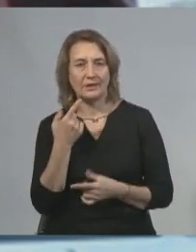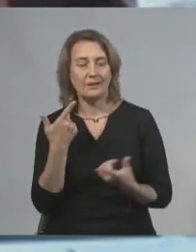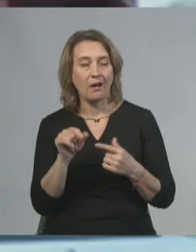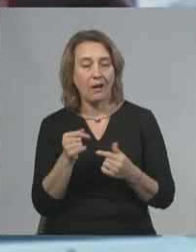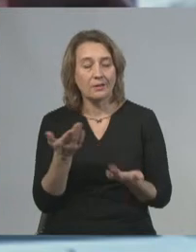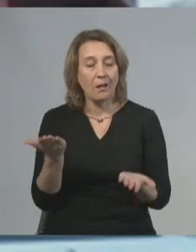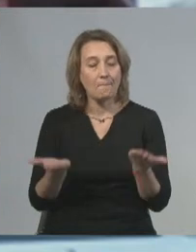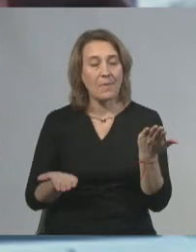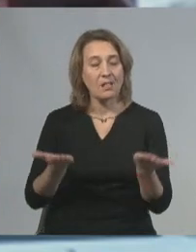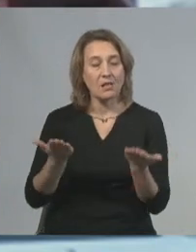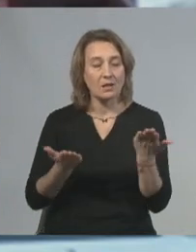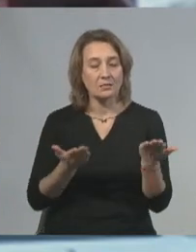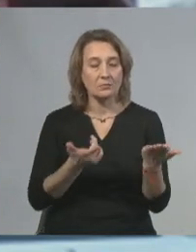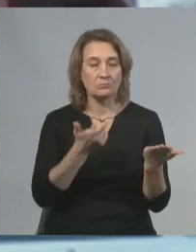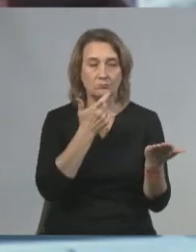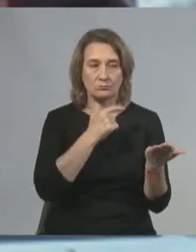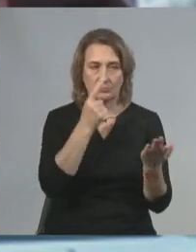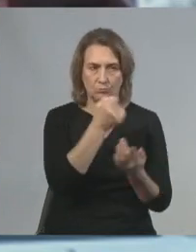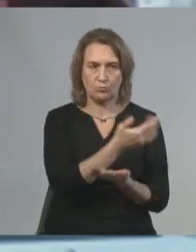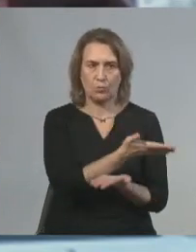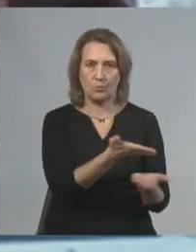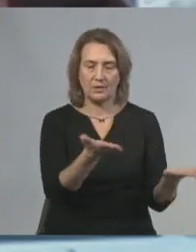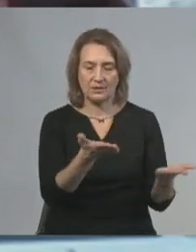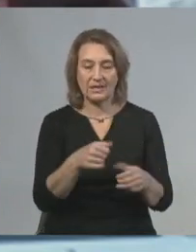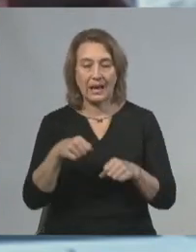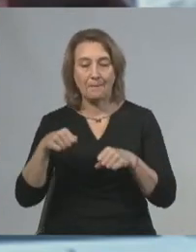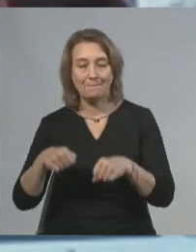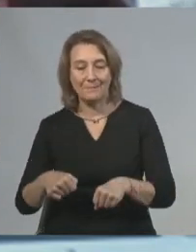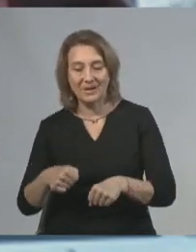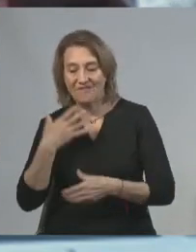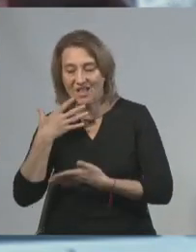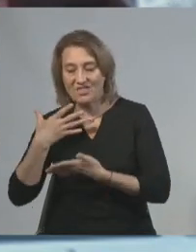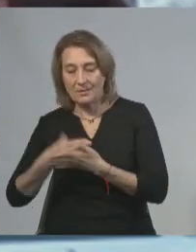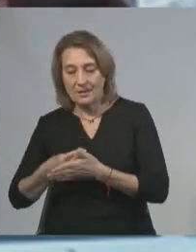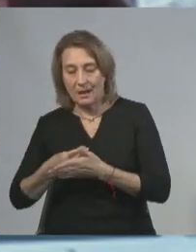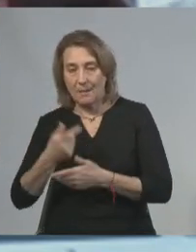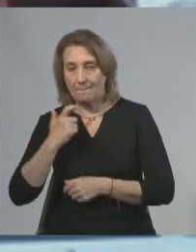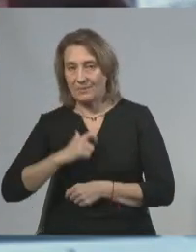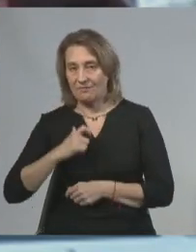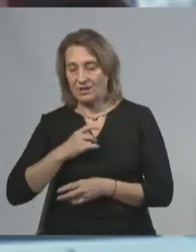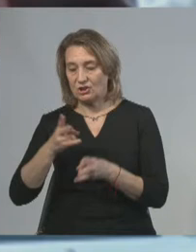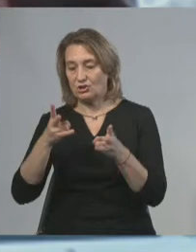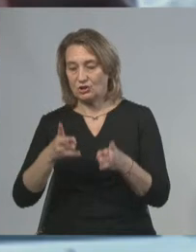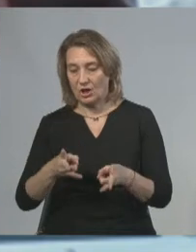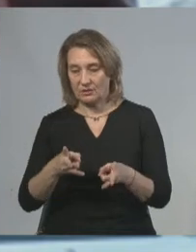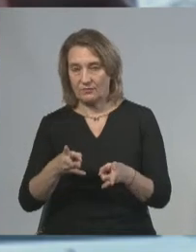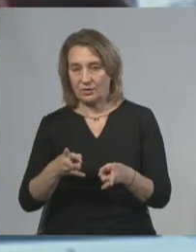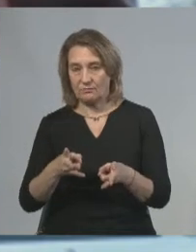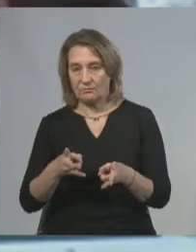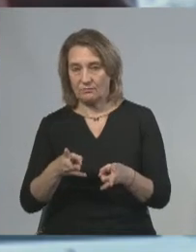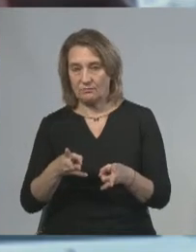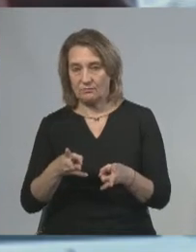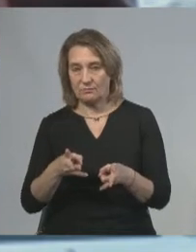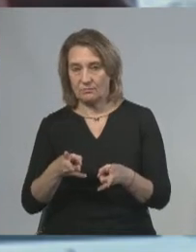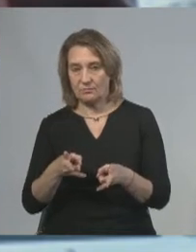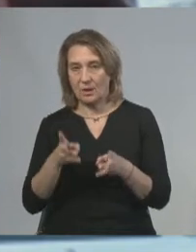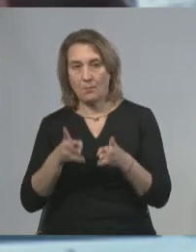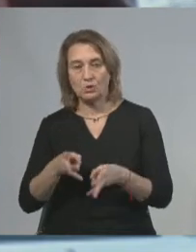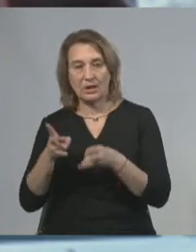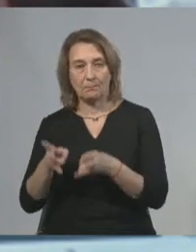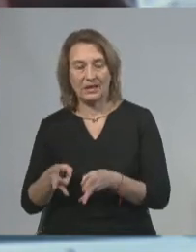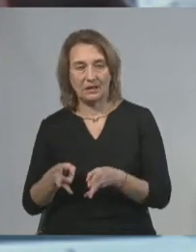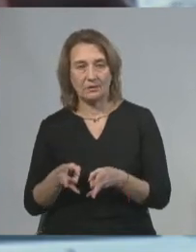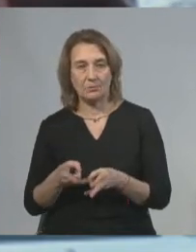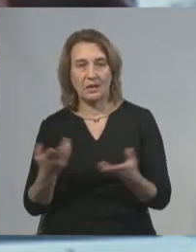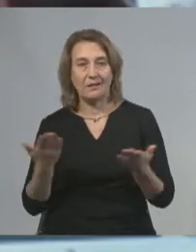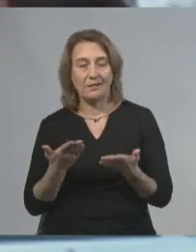tell about that but where is the line the limit between the right of the people to know about this crime and the